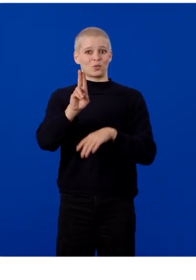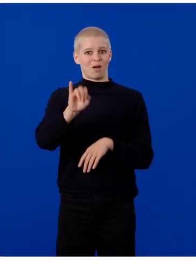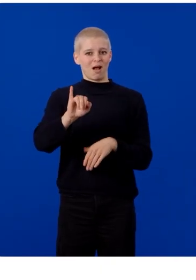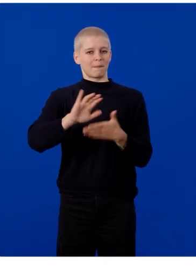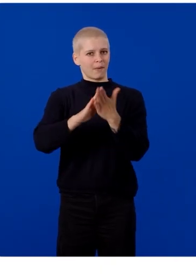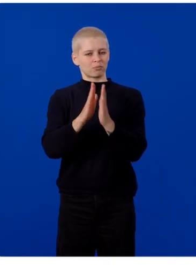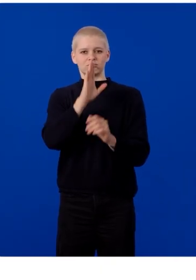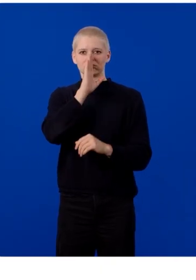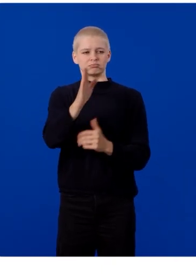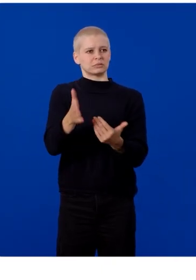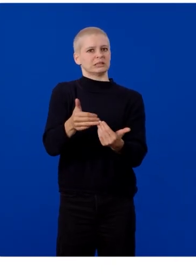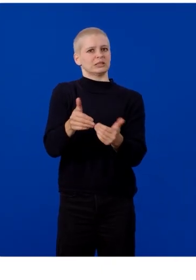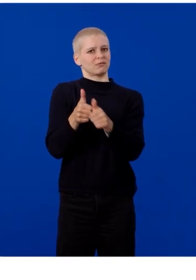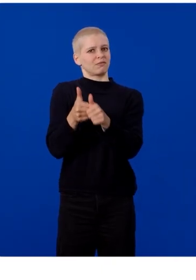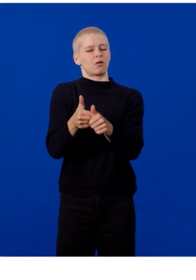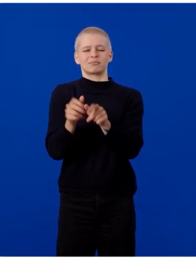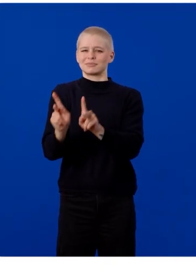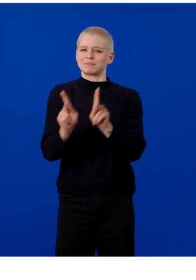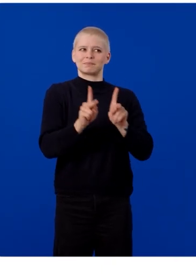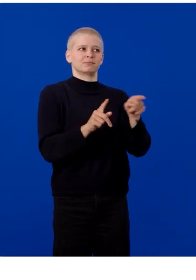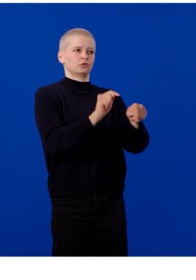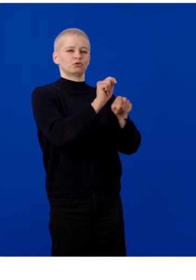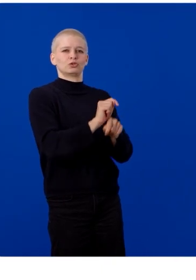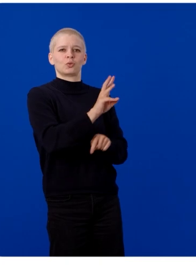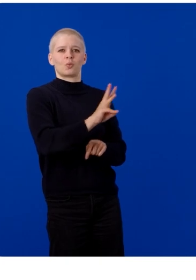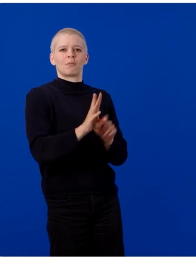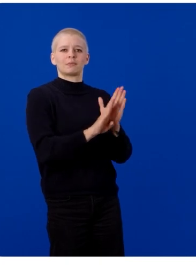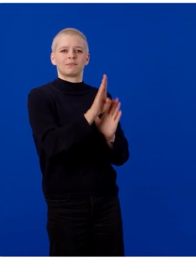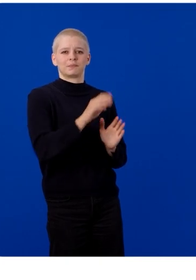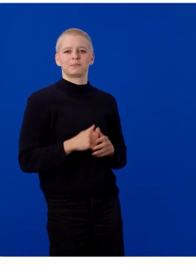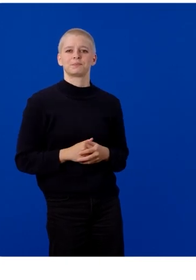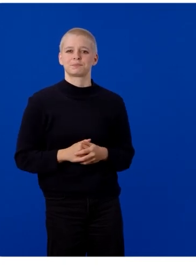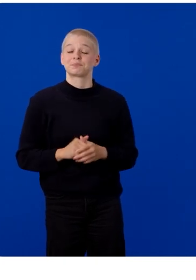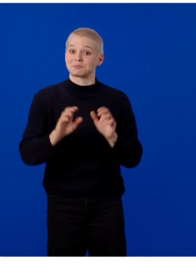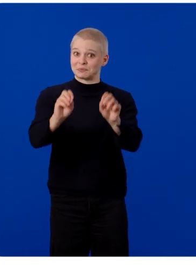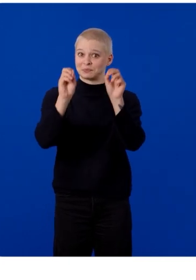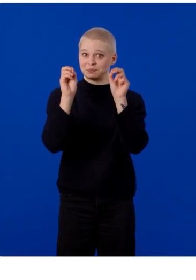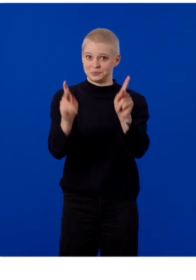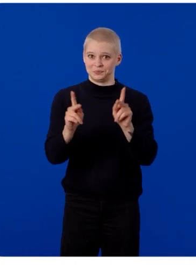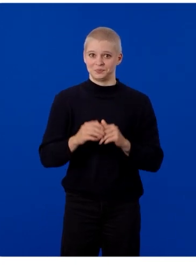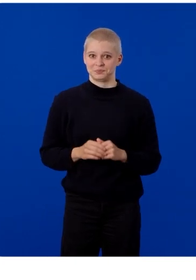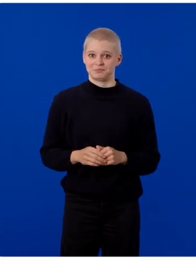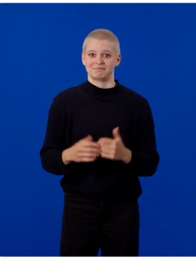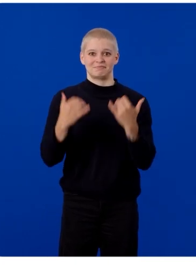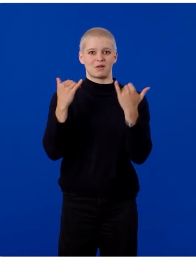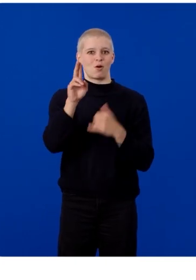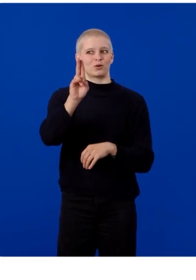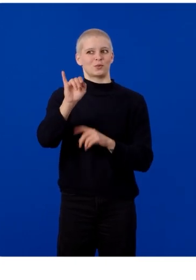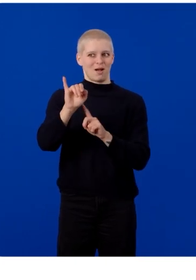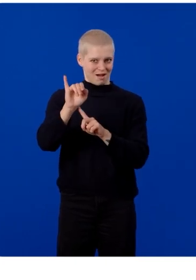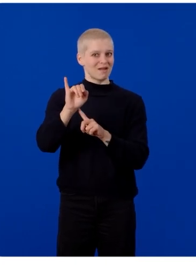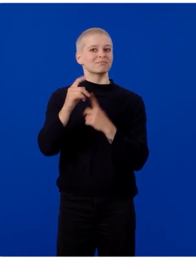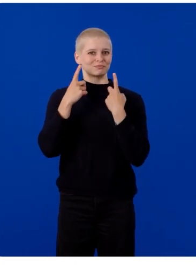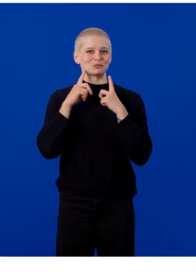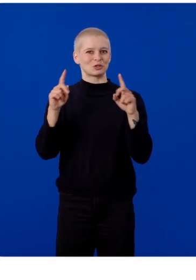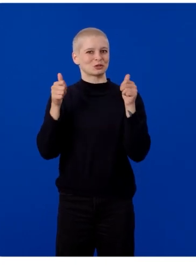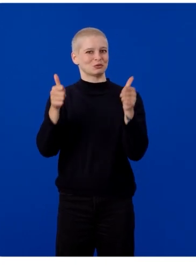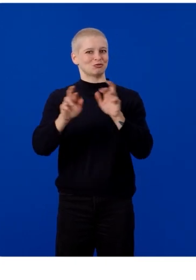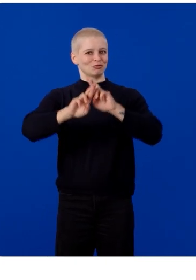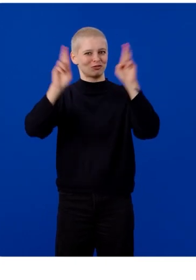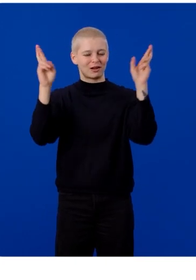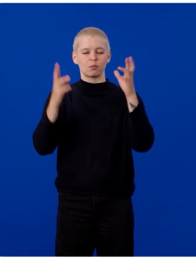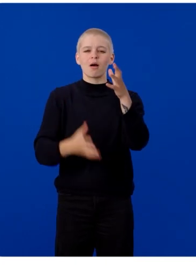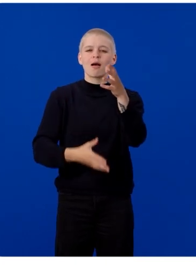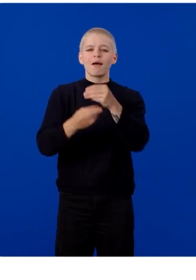as straightforward as traditional web development. All right, now that we have our UI working, let's add